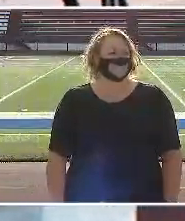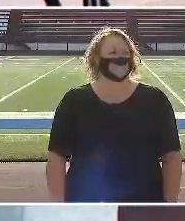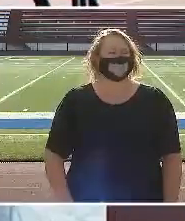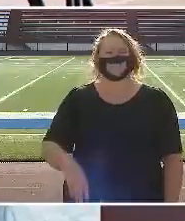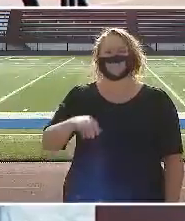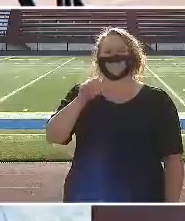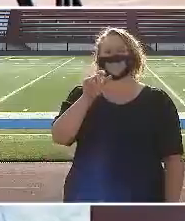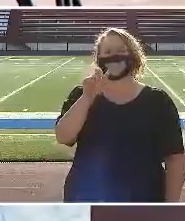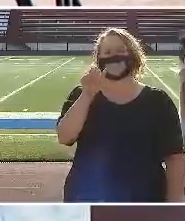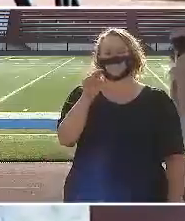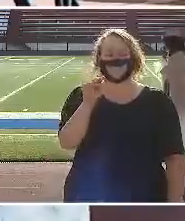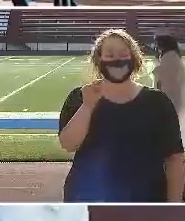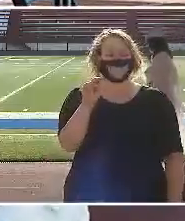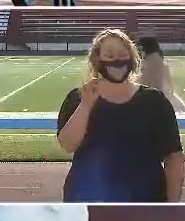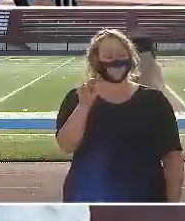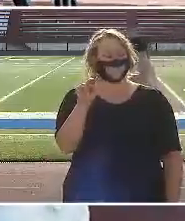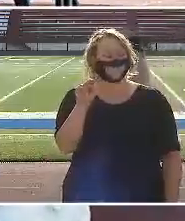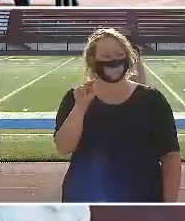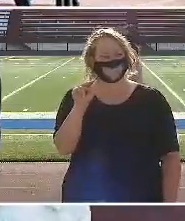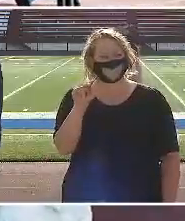Anon Tonkeo.